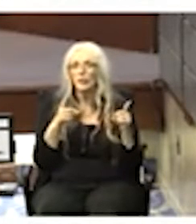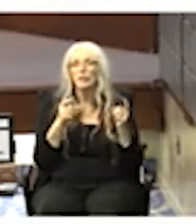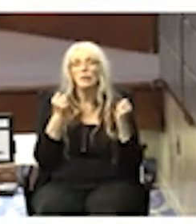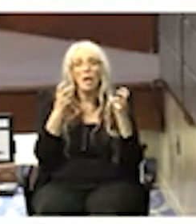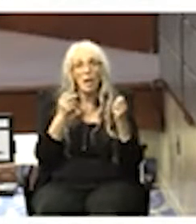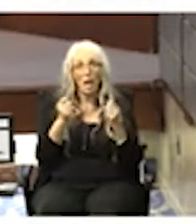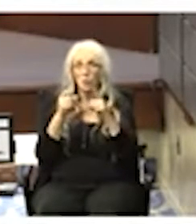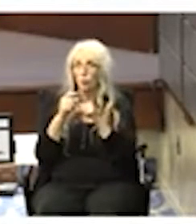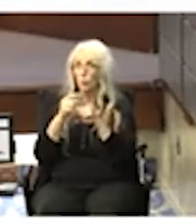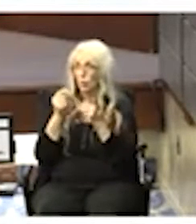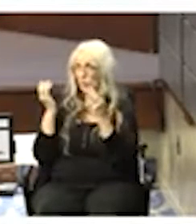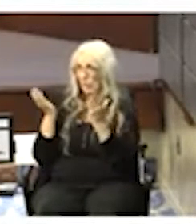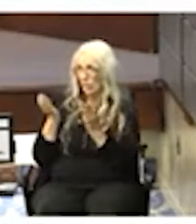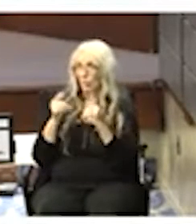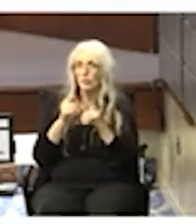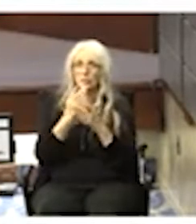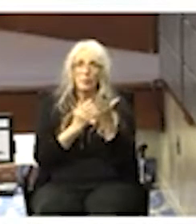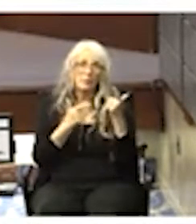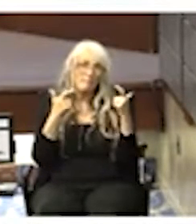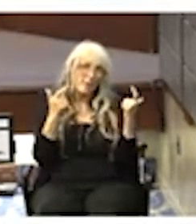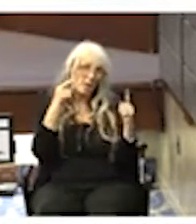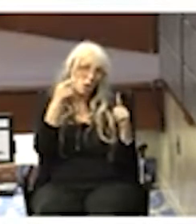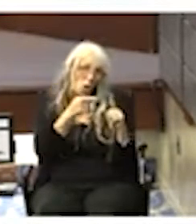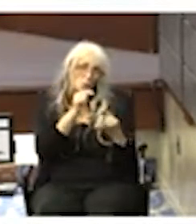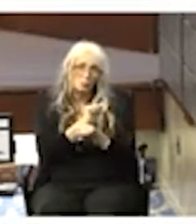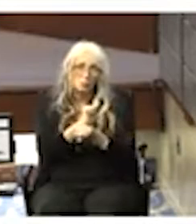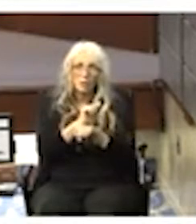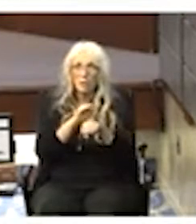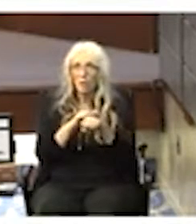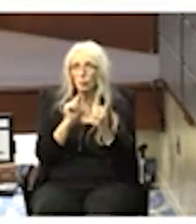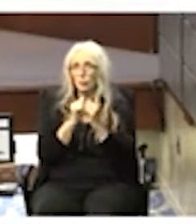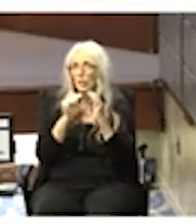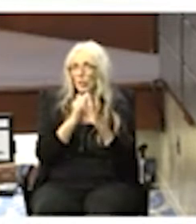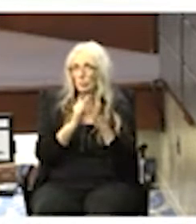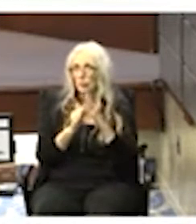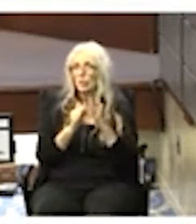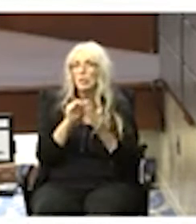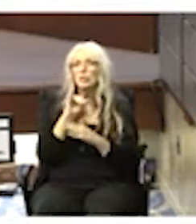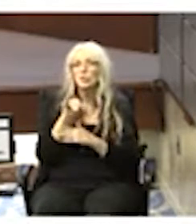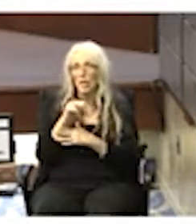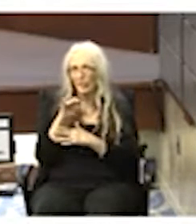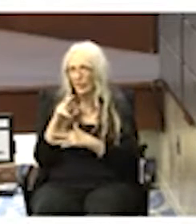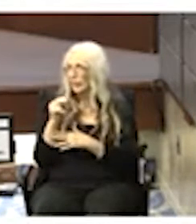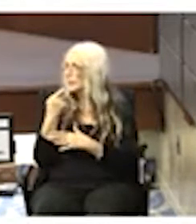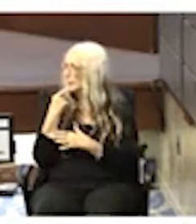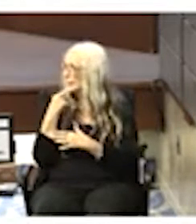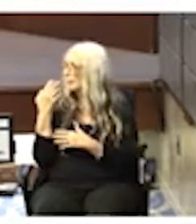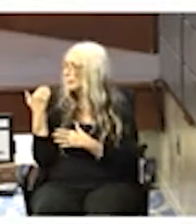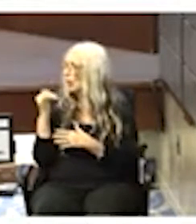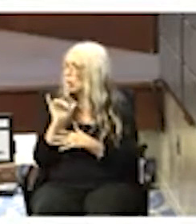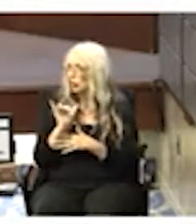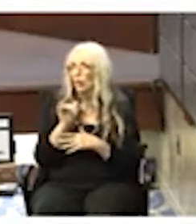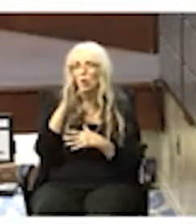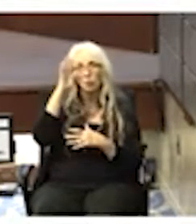of words here, but I do want to touch on some of the big goals that we've been working on with the community, which Jonathan touched on as well. But the idea